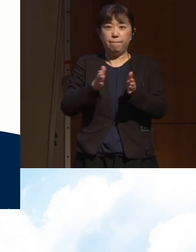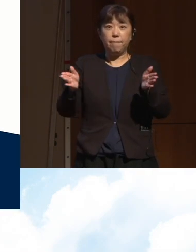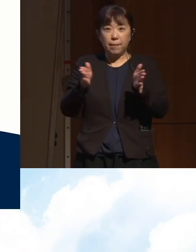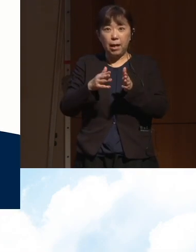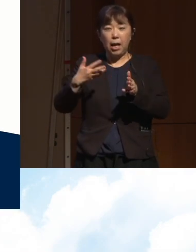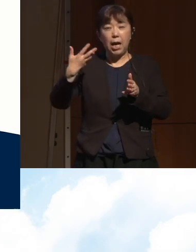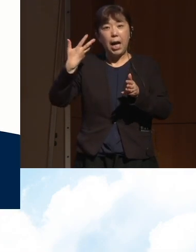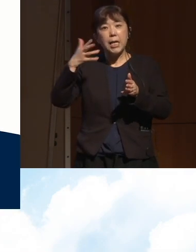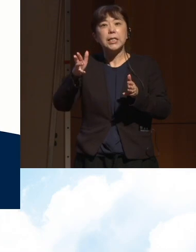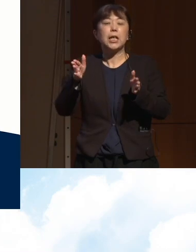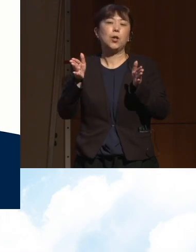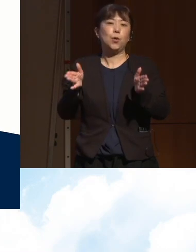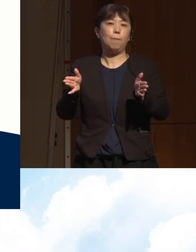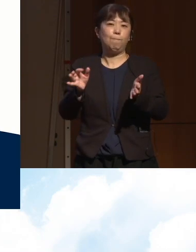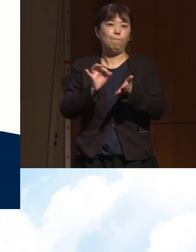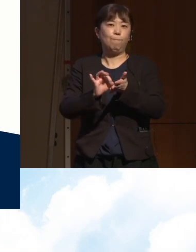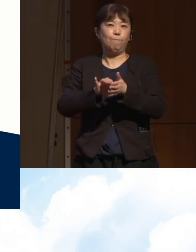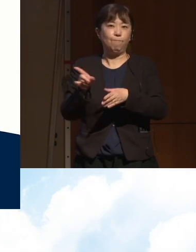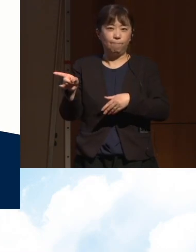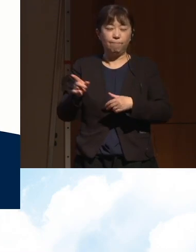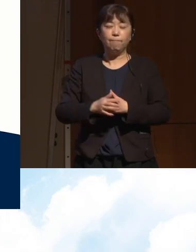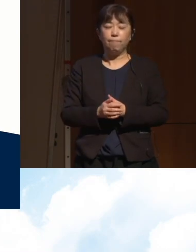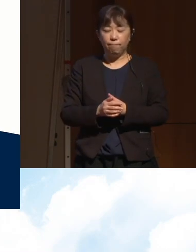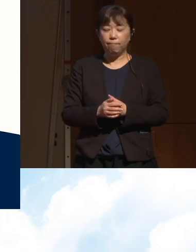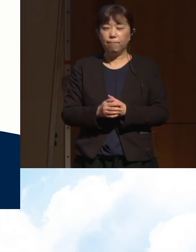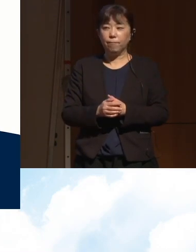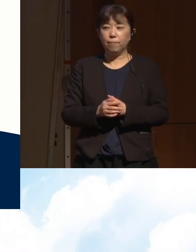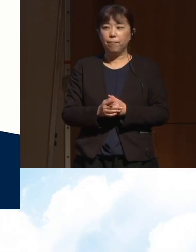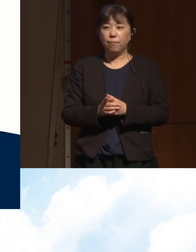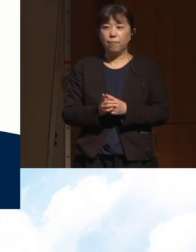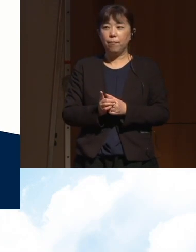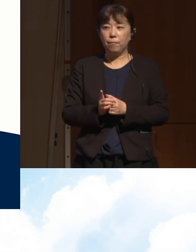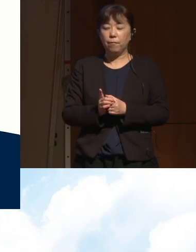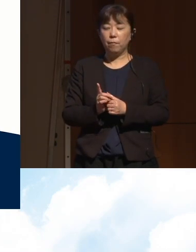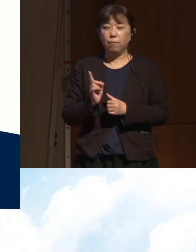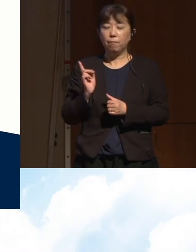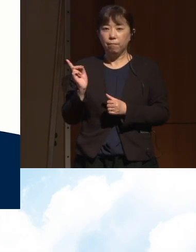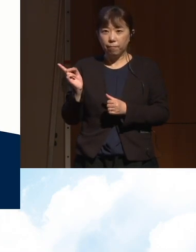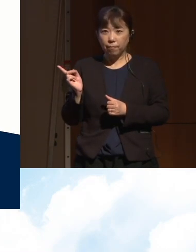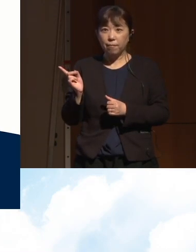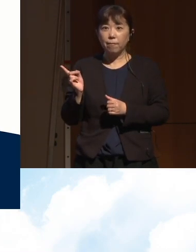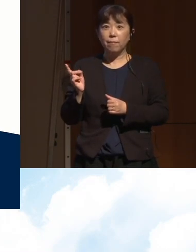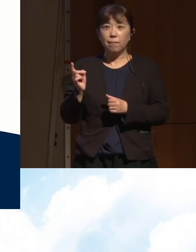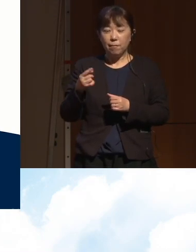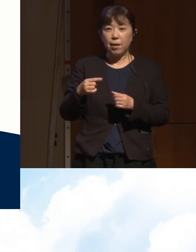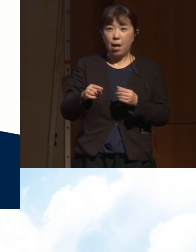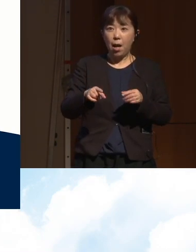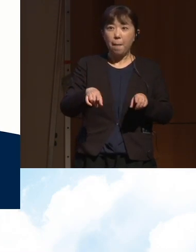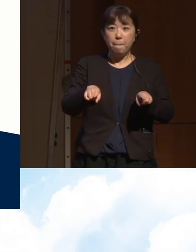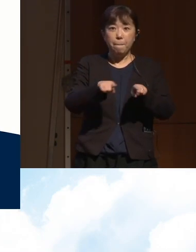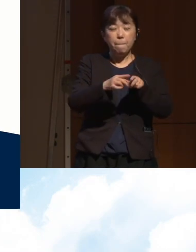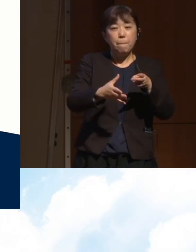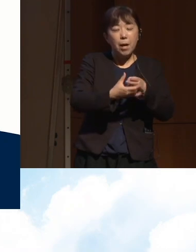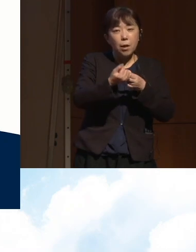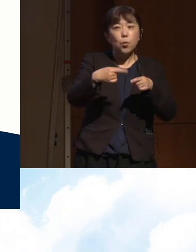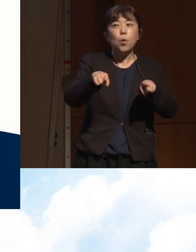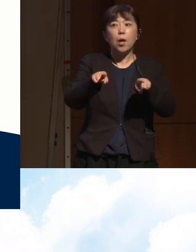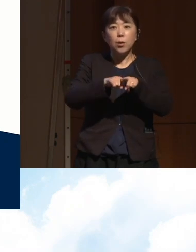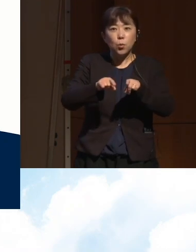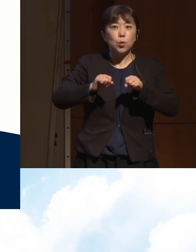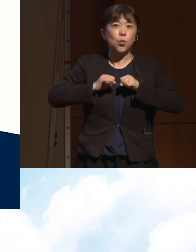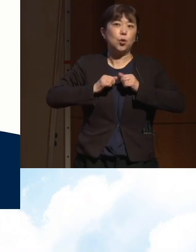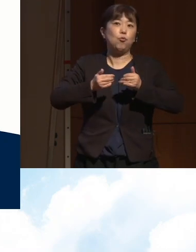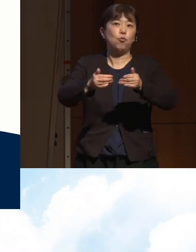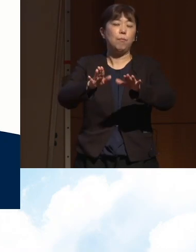we were going to go into our first tabletop exercise with all of the partners. By the time that tabletop